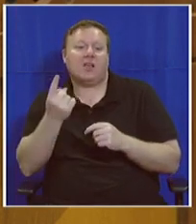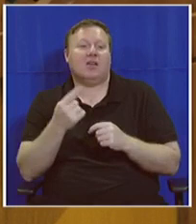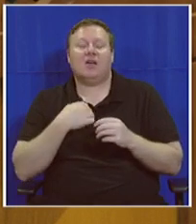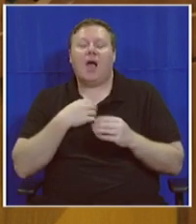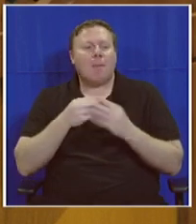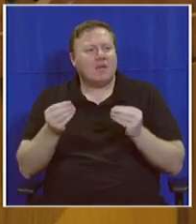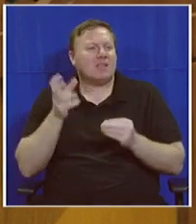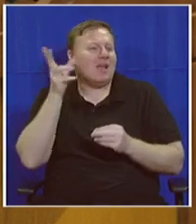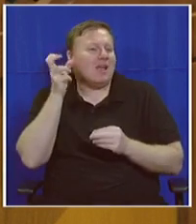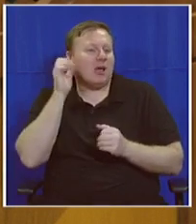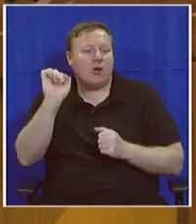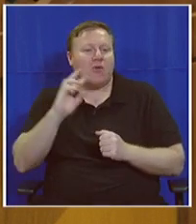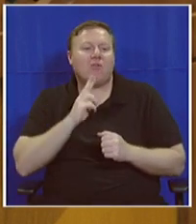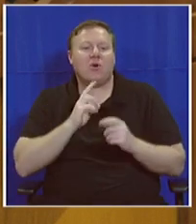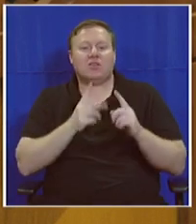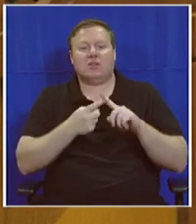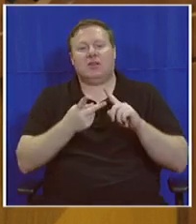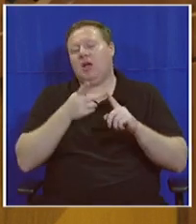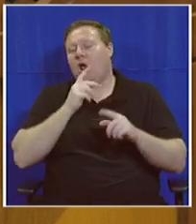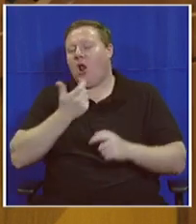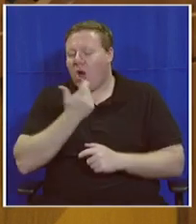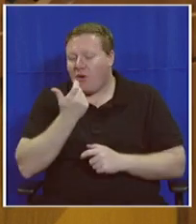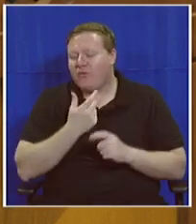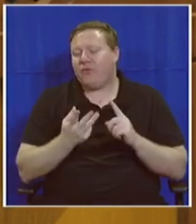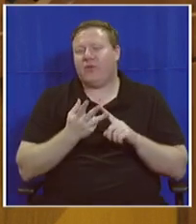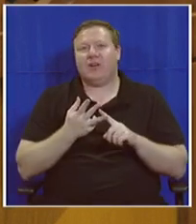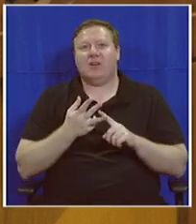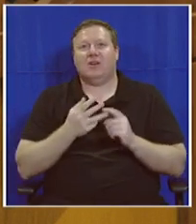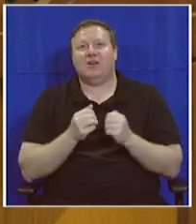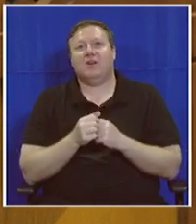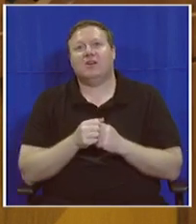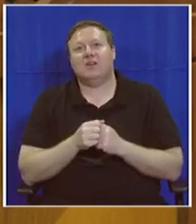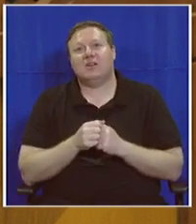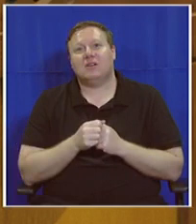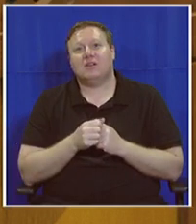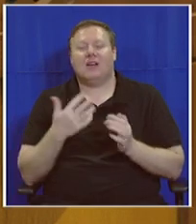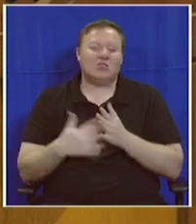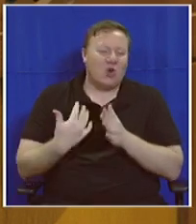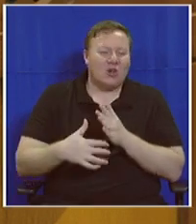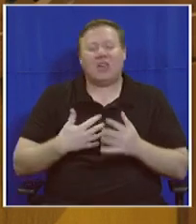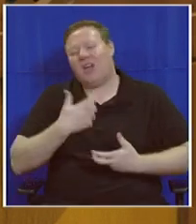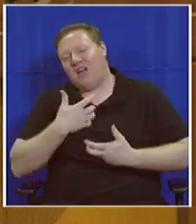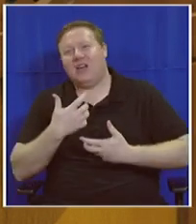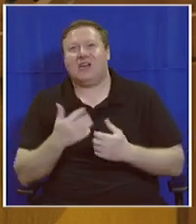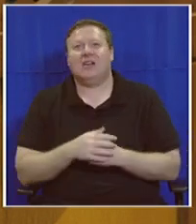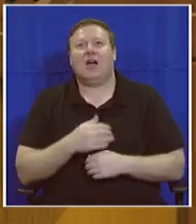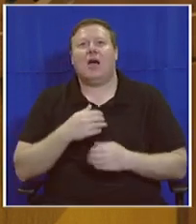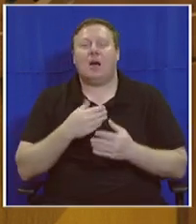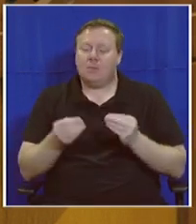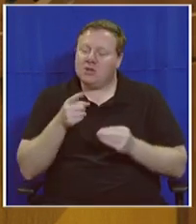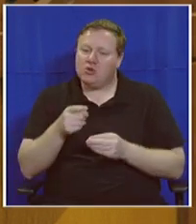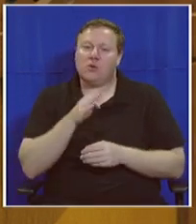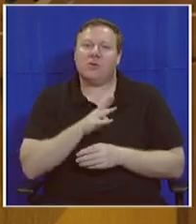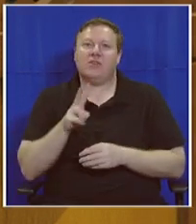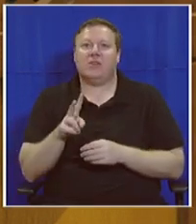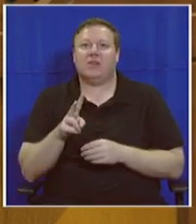voice and hearing her laugh. I miss her home hugs with life seemed cold. I miss you, PV. I miss you, and